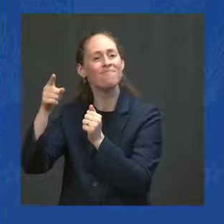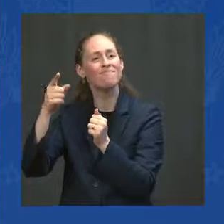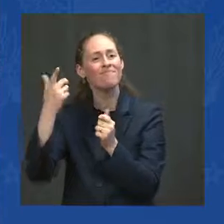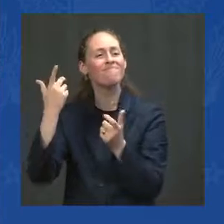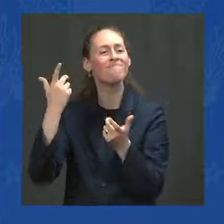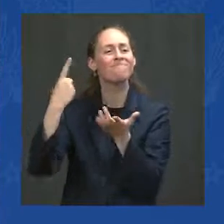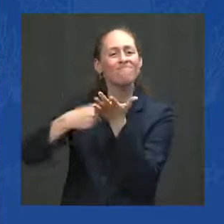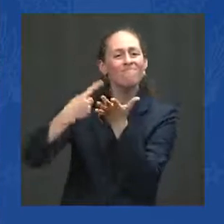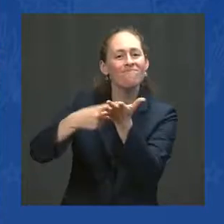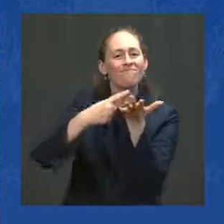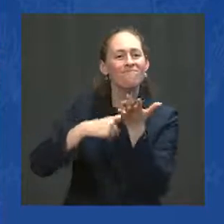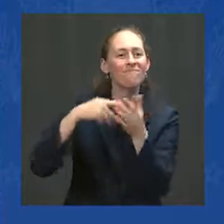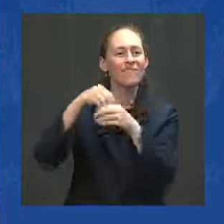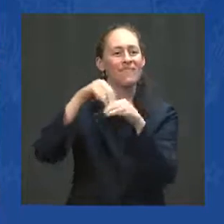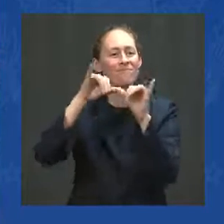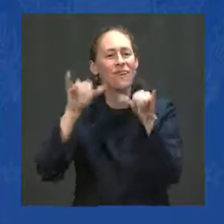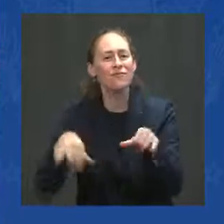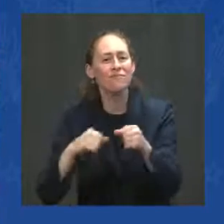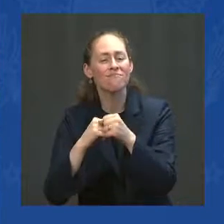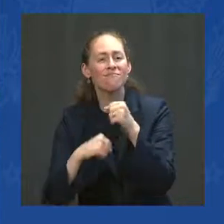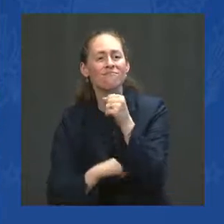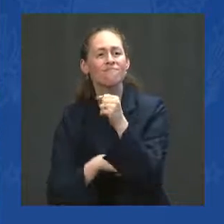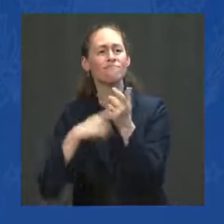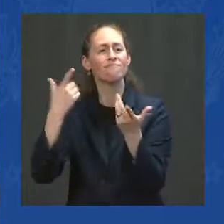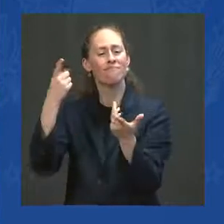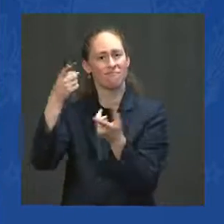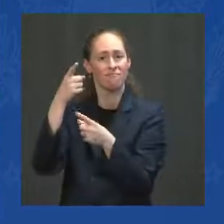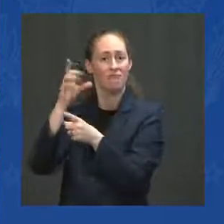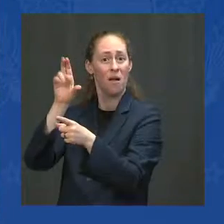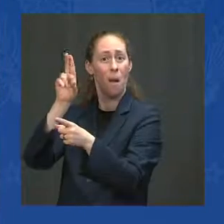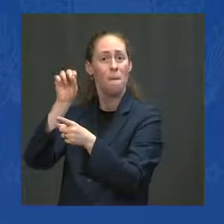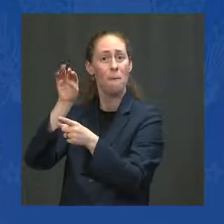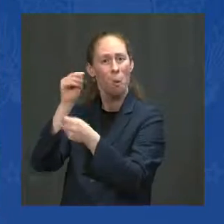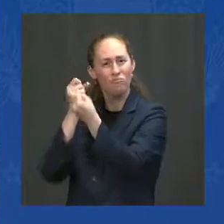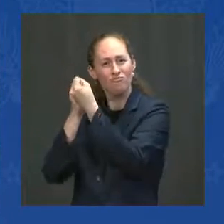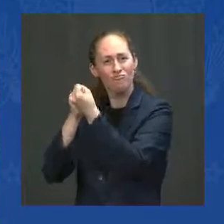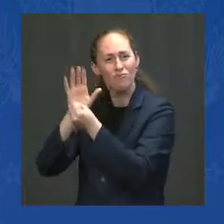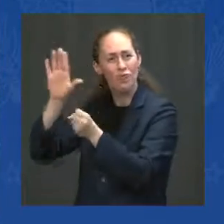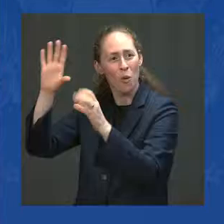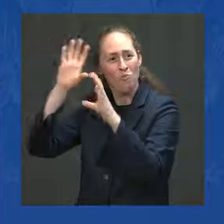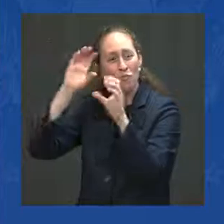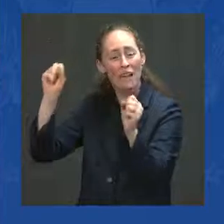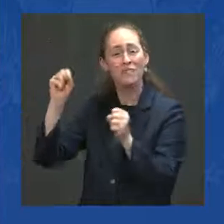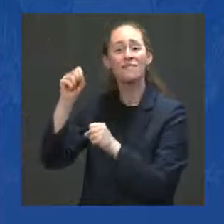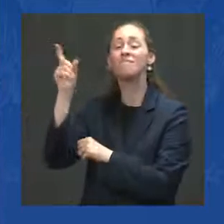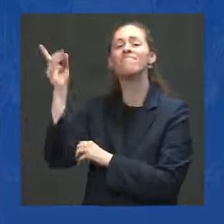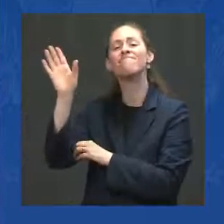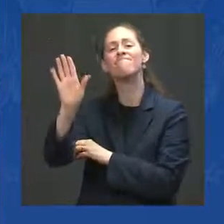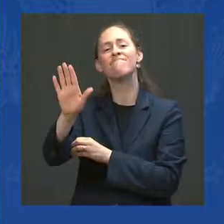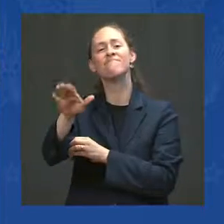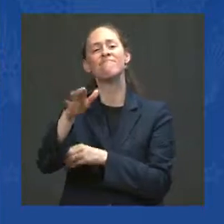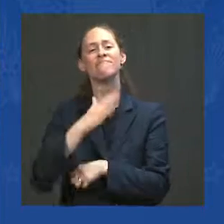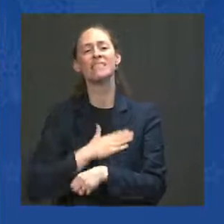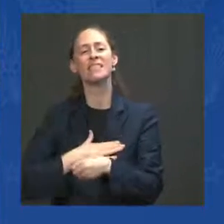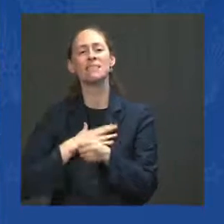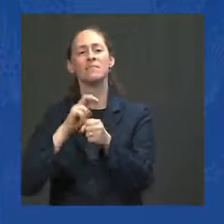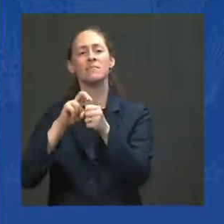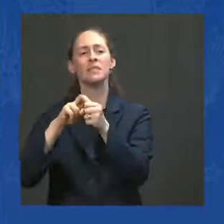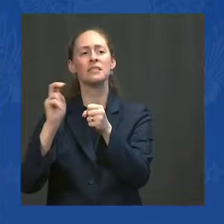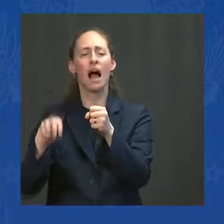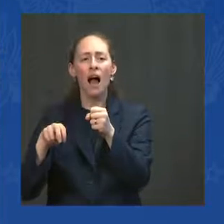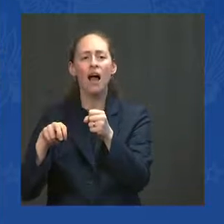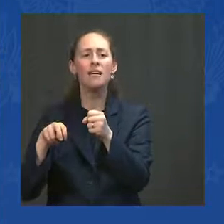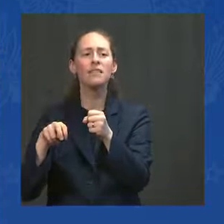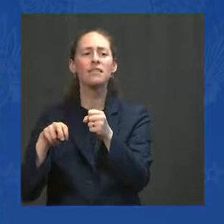your campaign early on. No, you called on him to resign. No, you condemned the alleged behavior. But you're someone who spends a lot of time with mayors